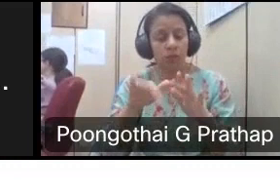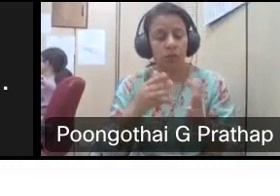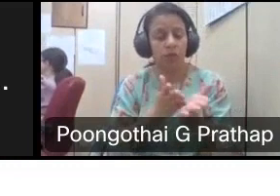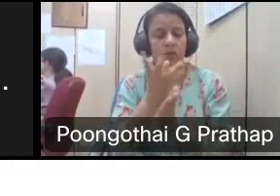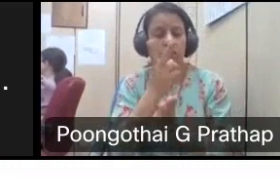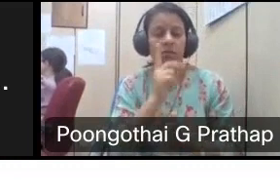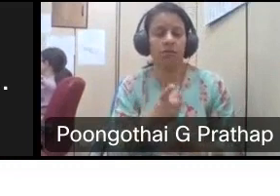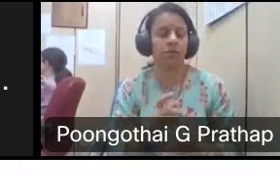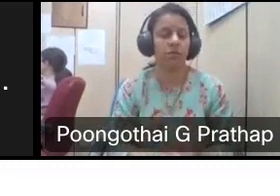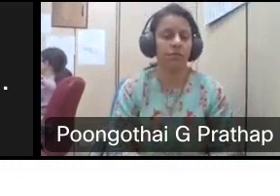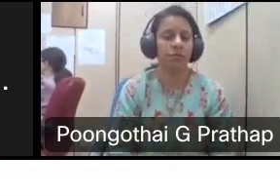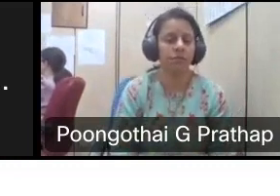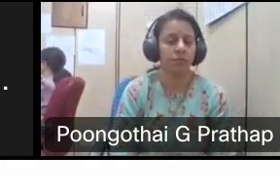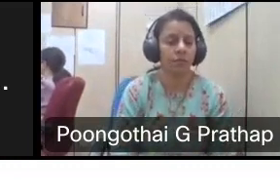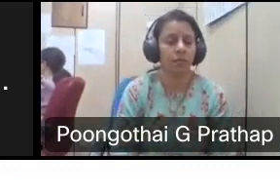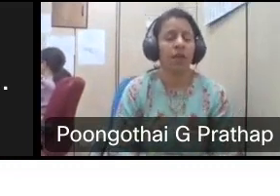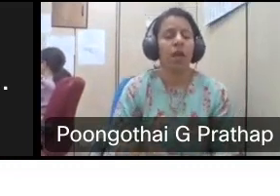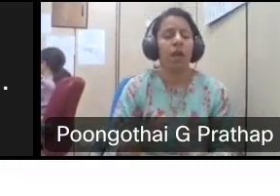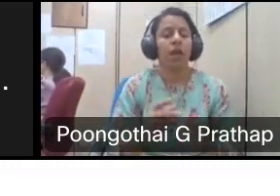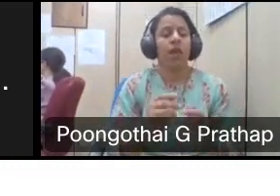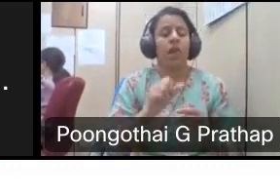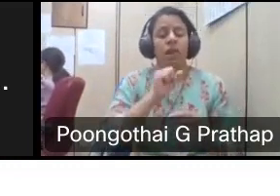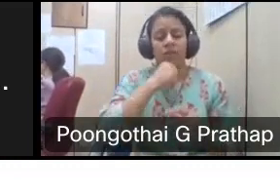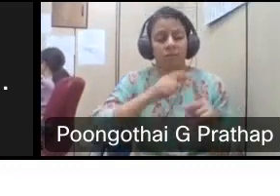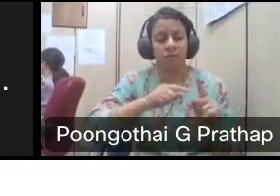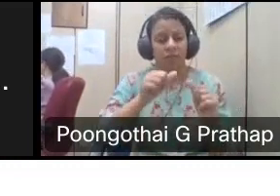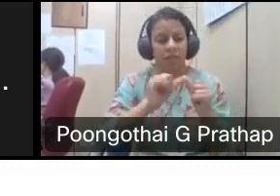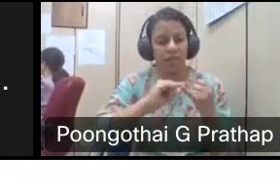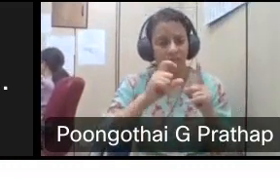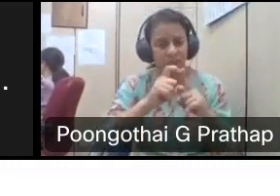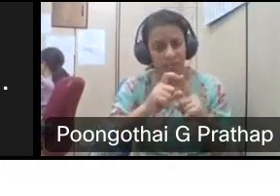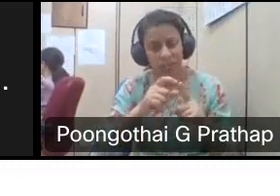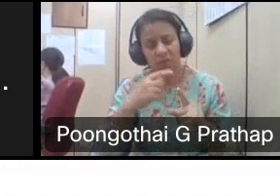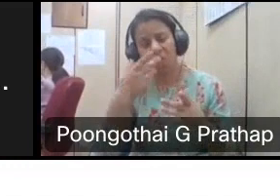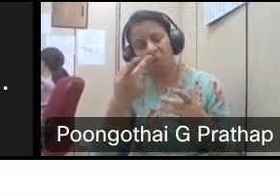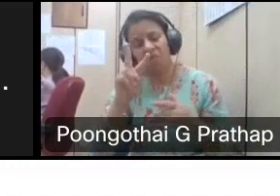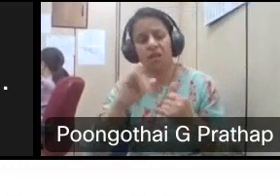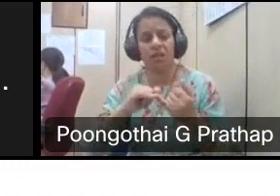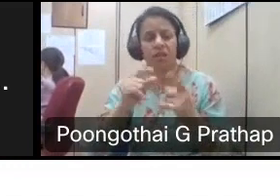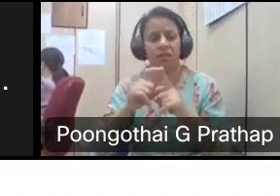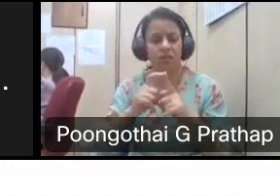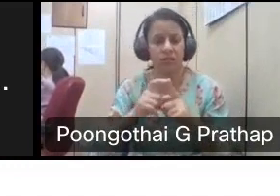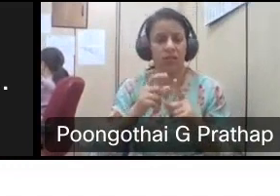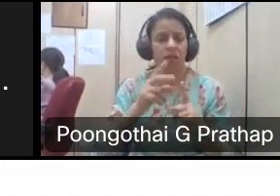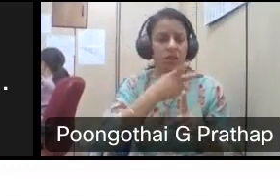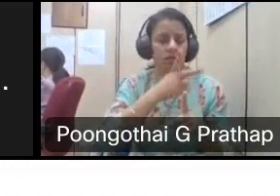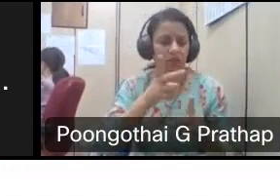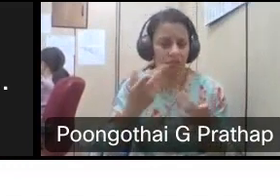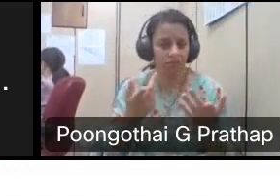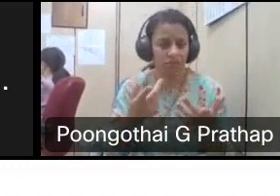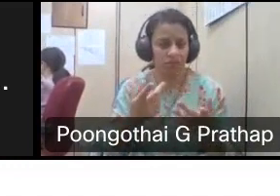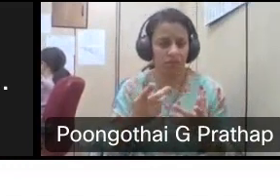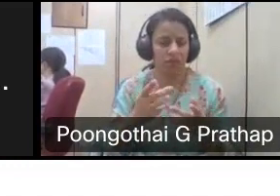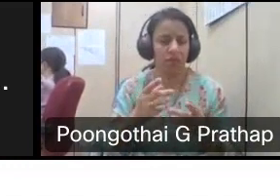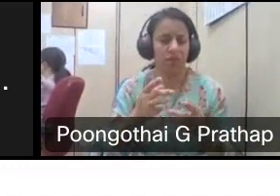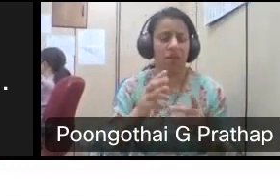what is the difference between ASD, VSD? Another question, with the atrioventricular septal canal defect, because in atrioventricular canal defect, there